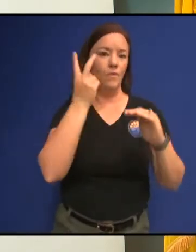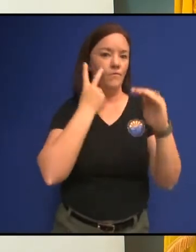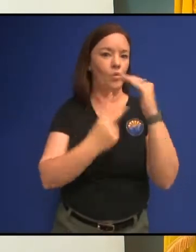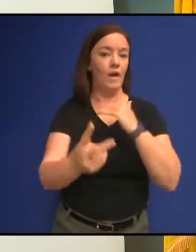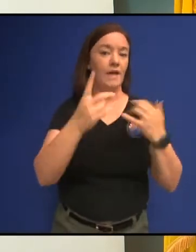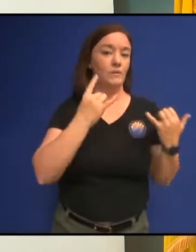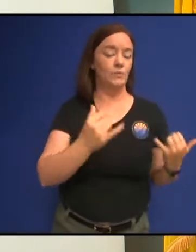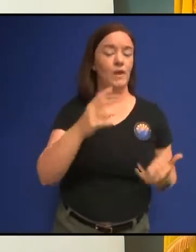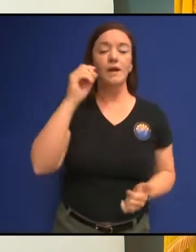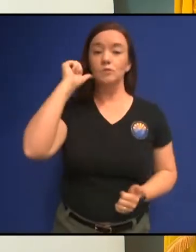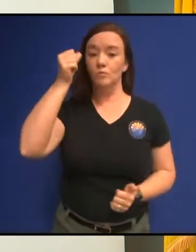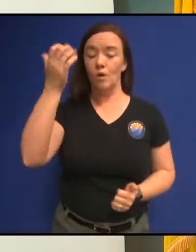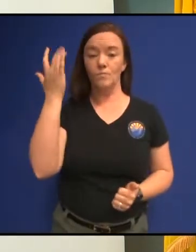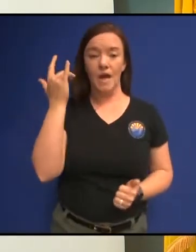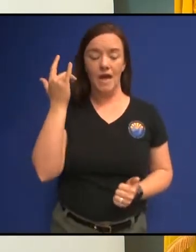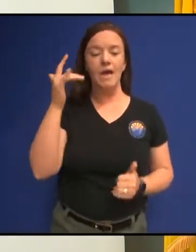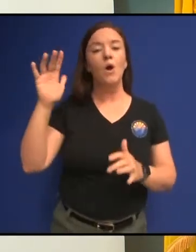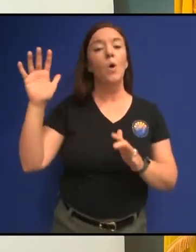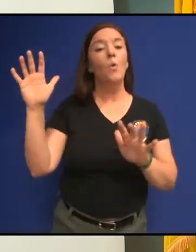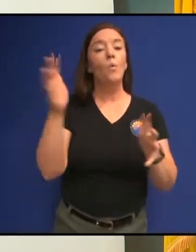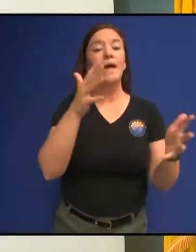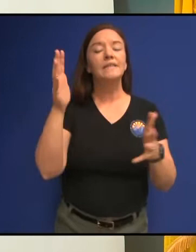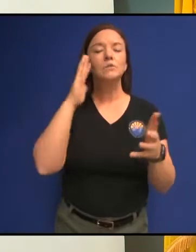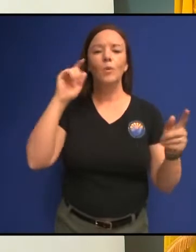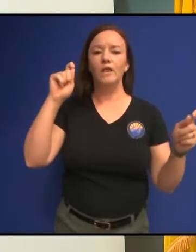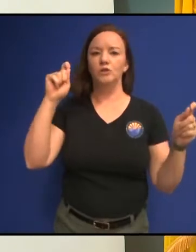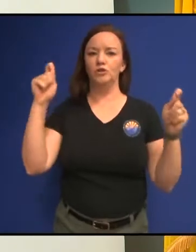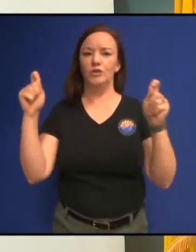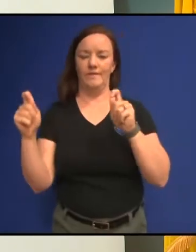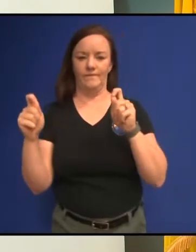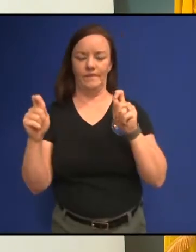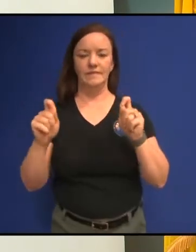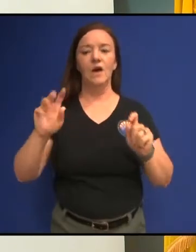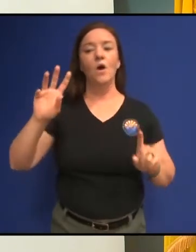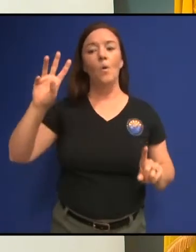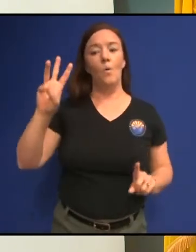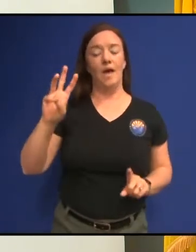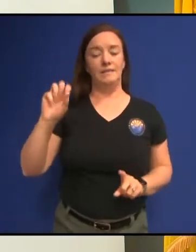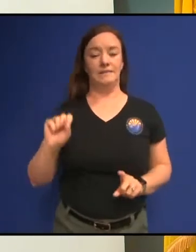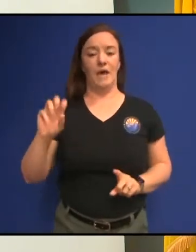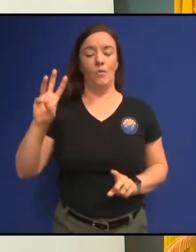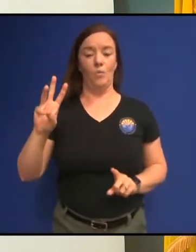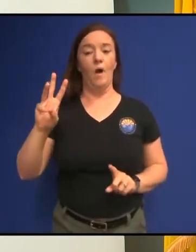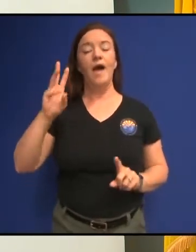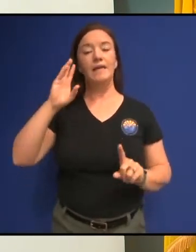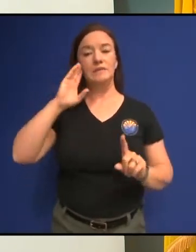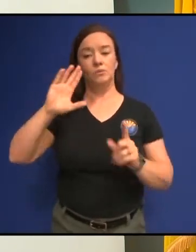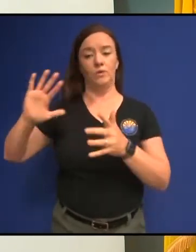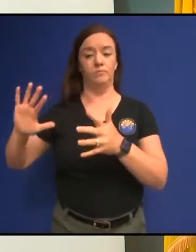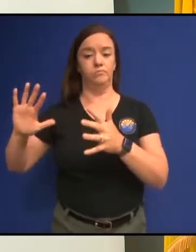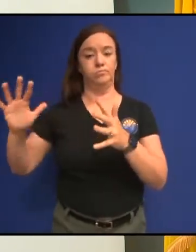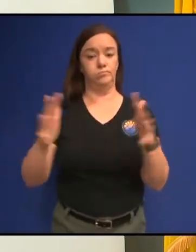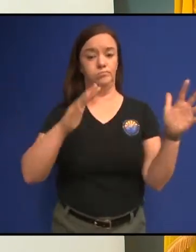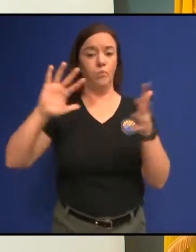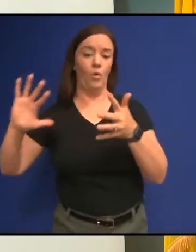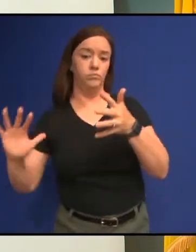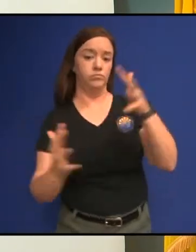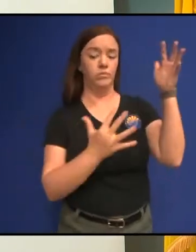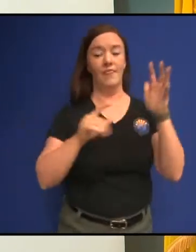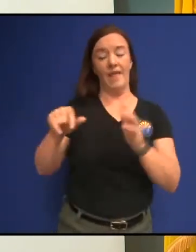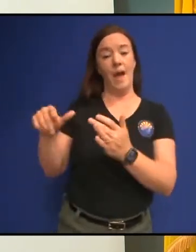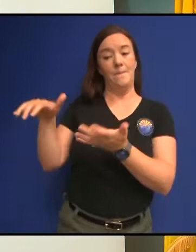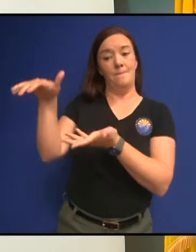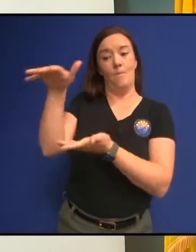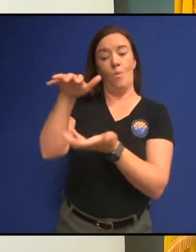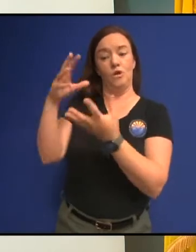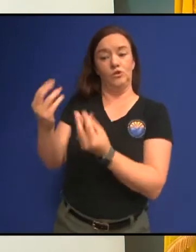and tomorrow, because winds are going to start shifting out of the west-southwest direction, which is going to bring some of that moisture over our area and bring